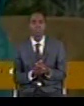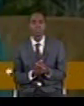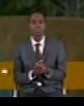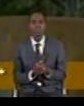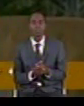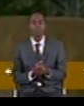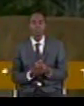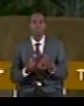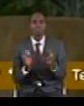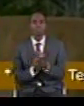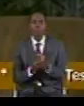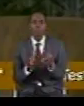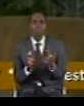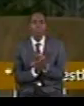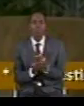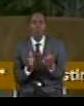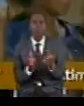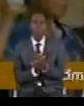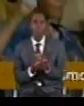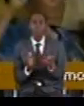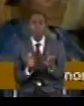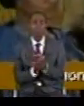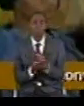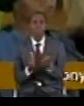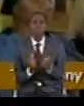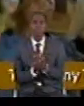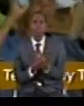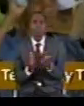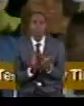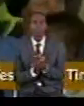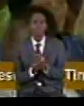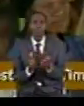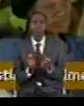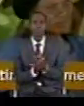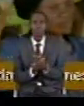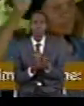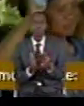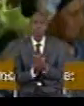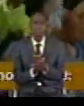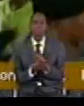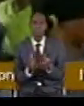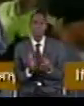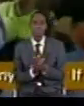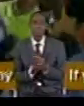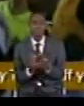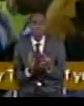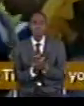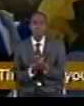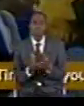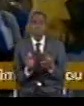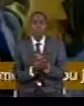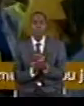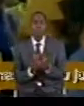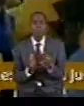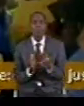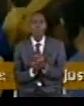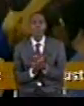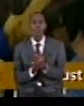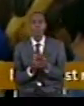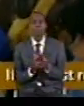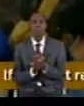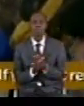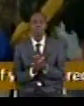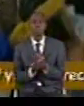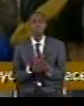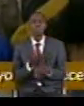Put your hands together. Put your hands together. Our counselors, please don't leave them alone. Go into